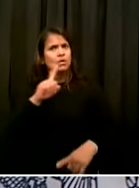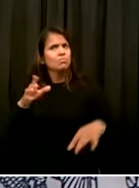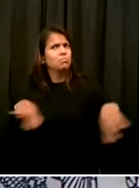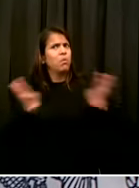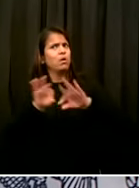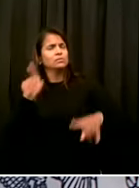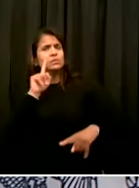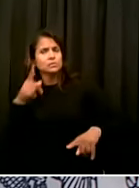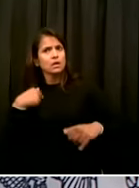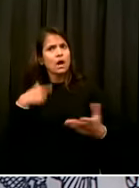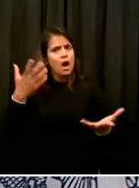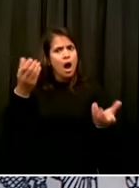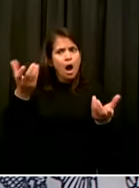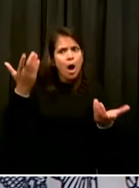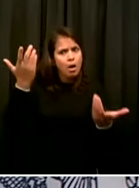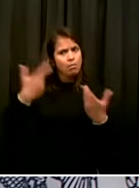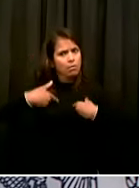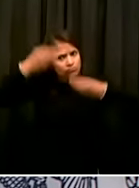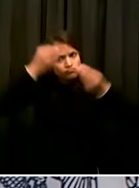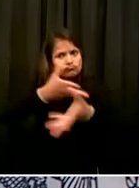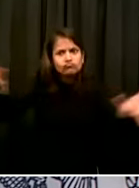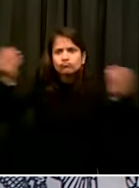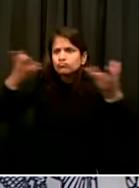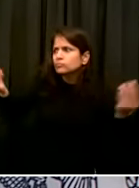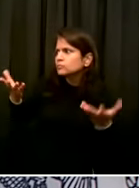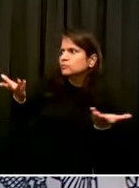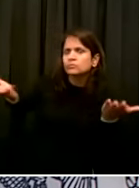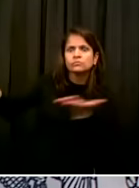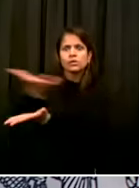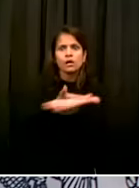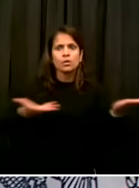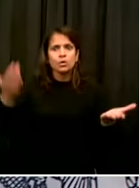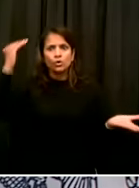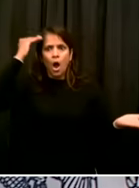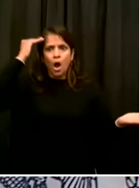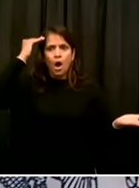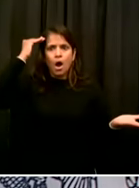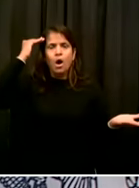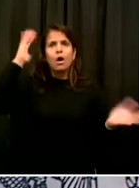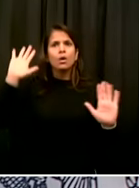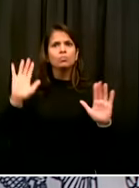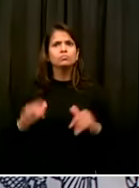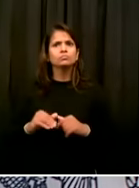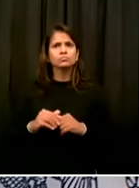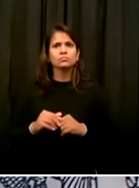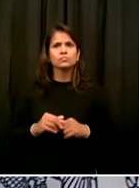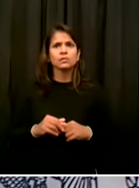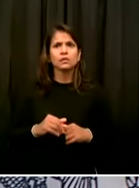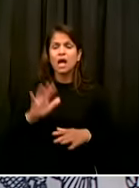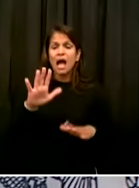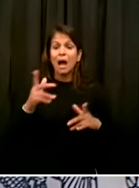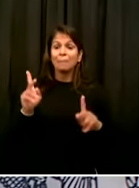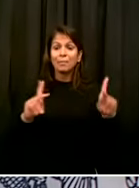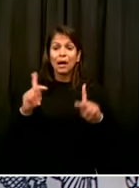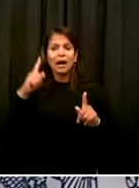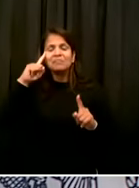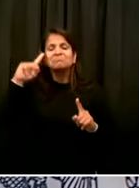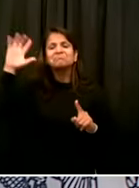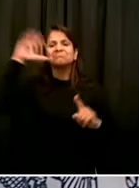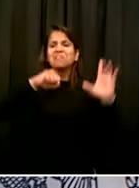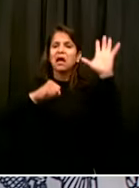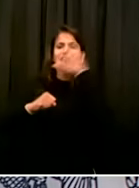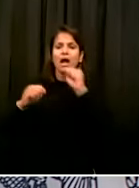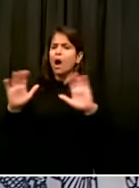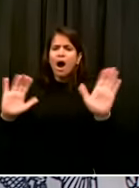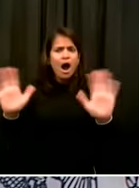today, we're going to provide a bigger time frame for the information we provide. We're going to show the last